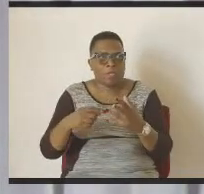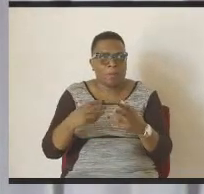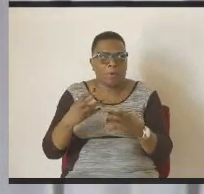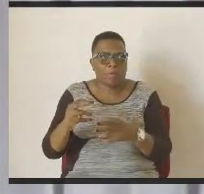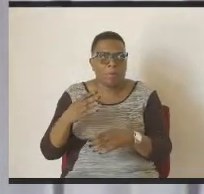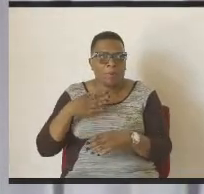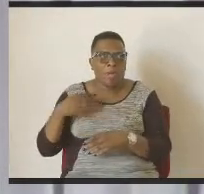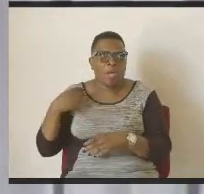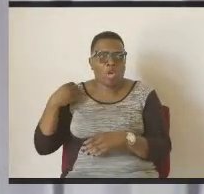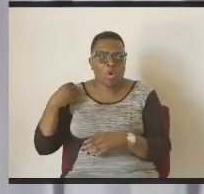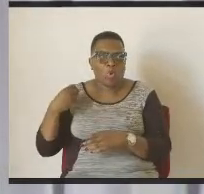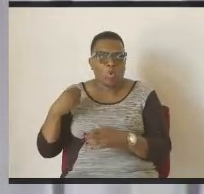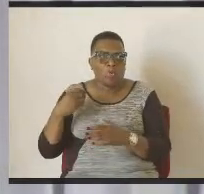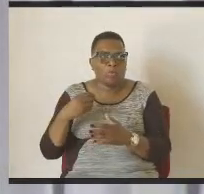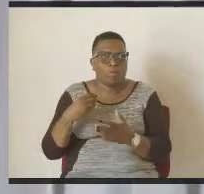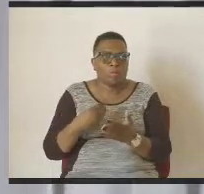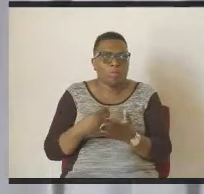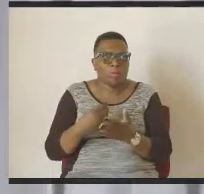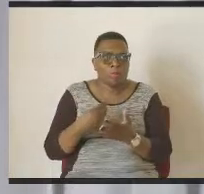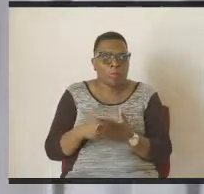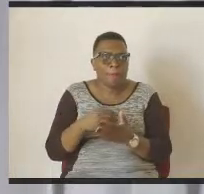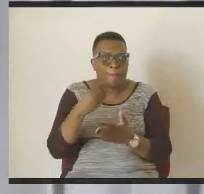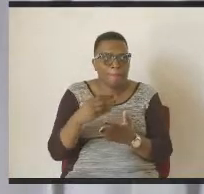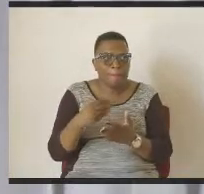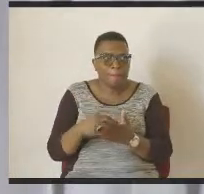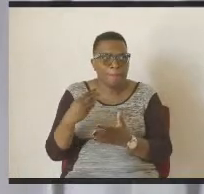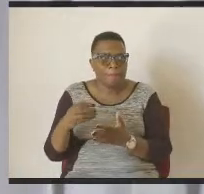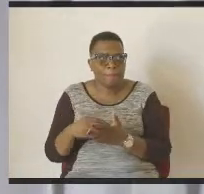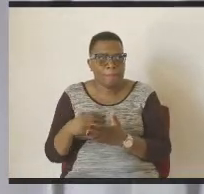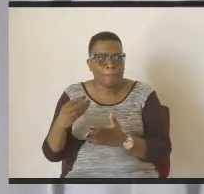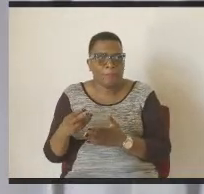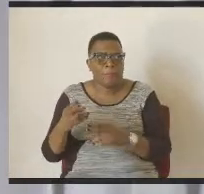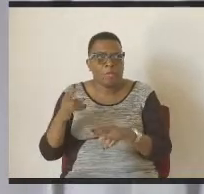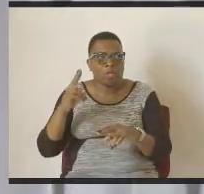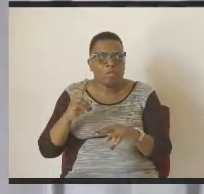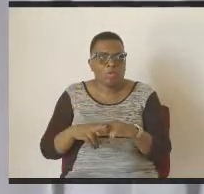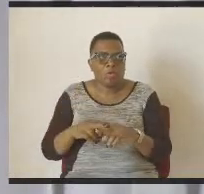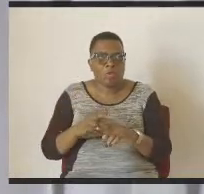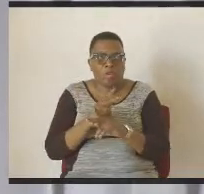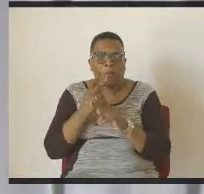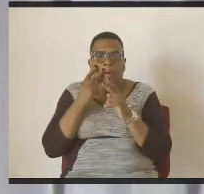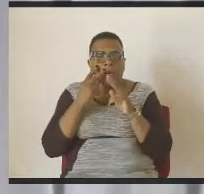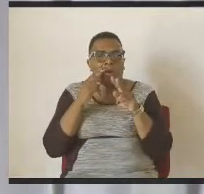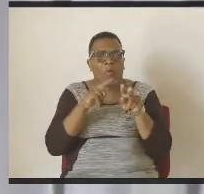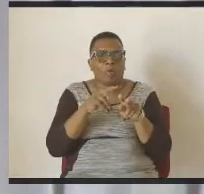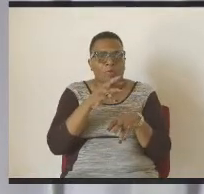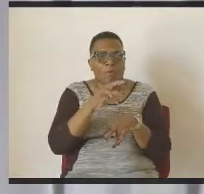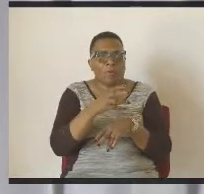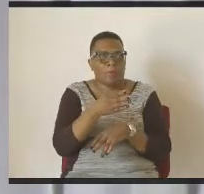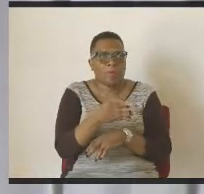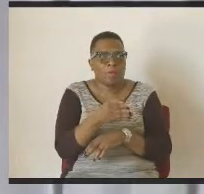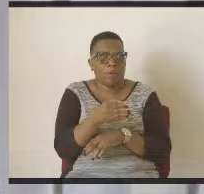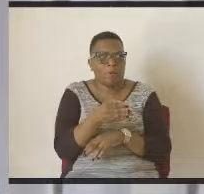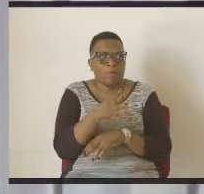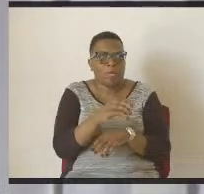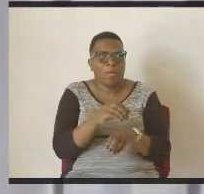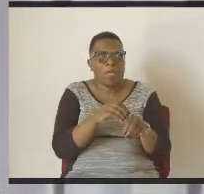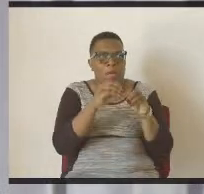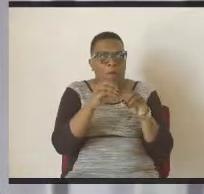clothing they cast lots. Sitting down, they kept watch over him there, and